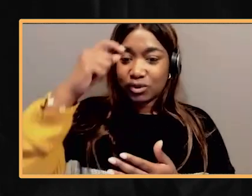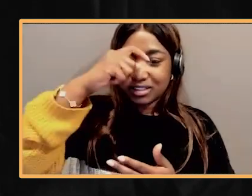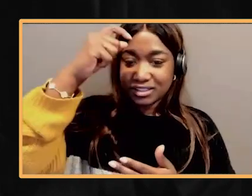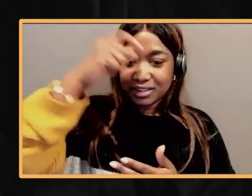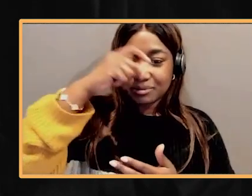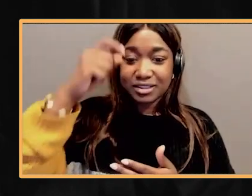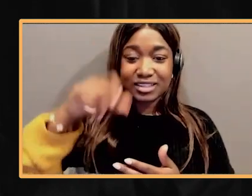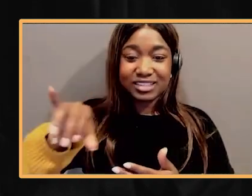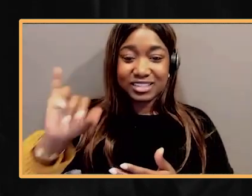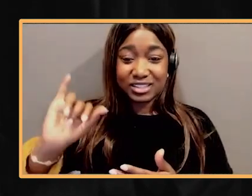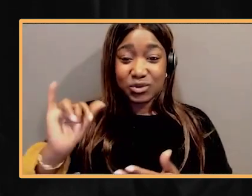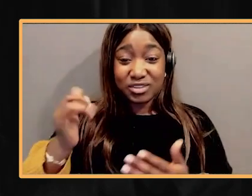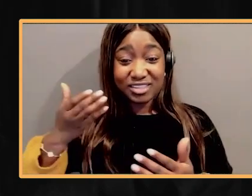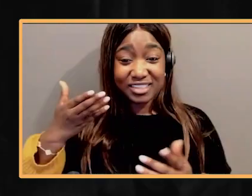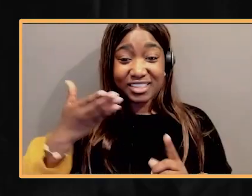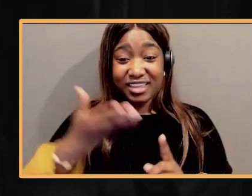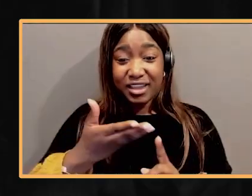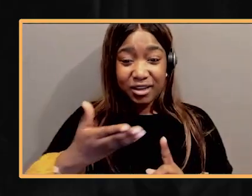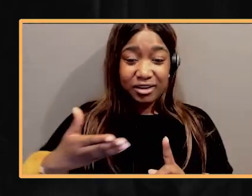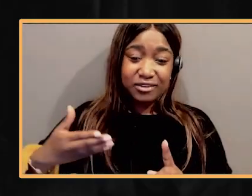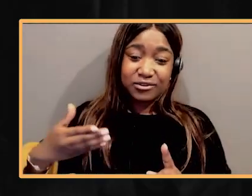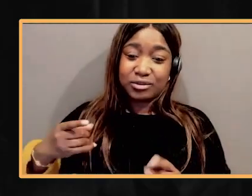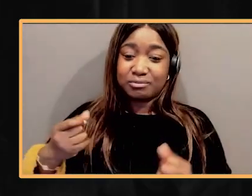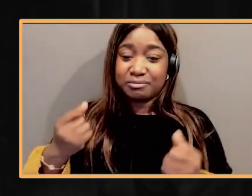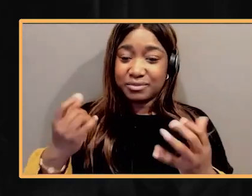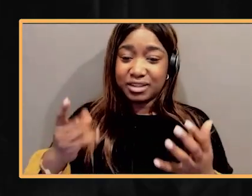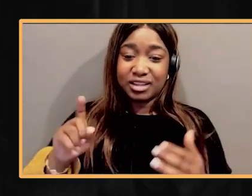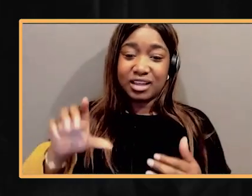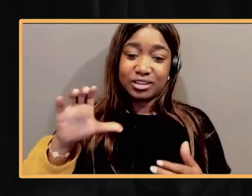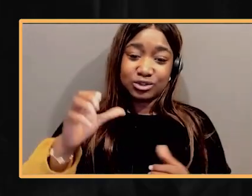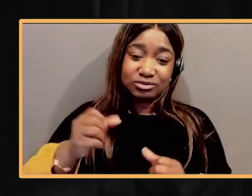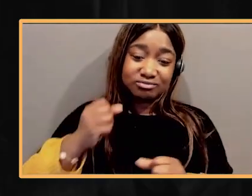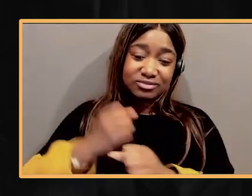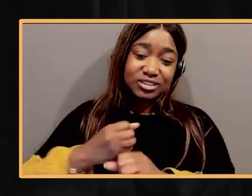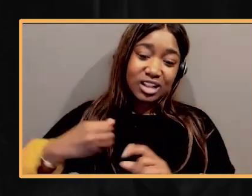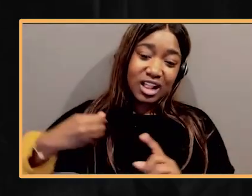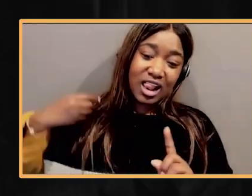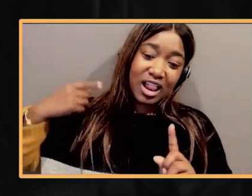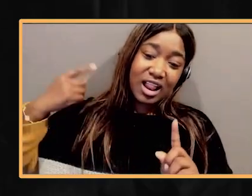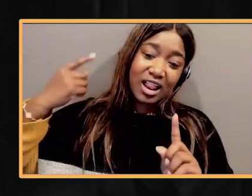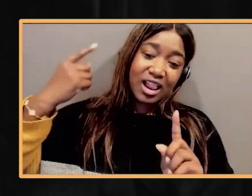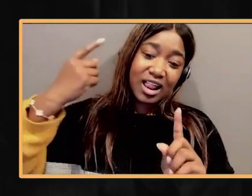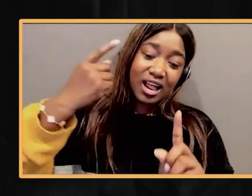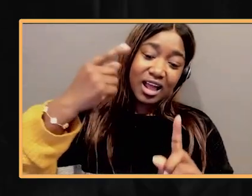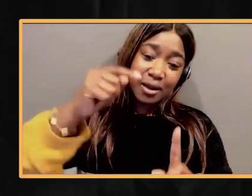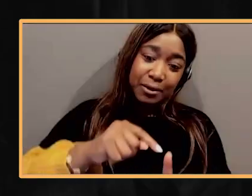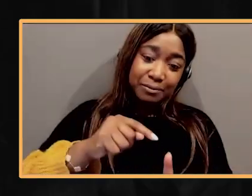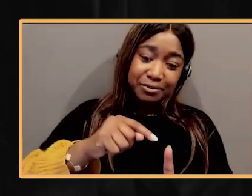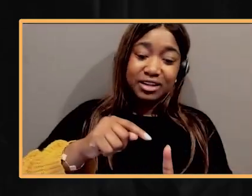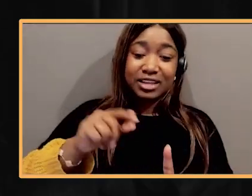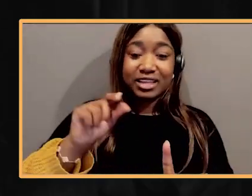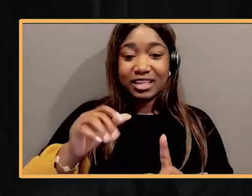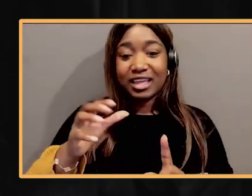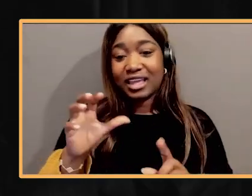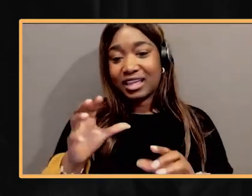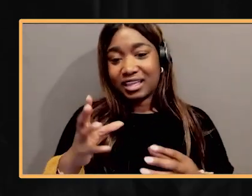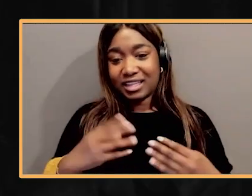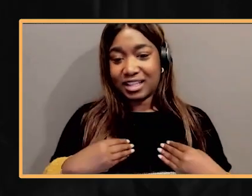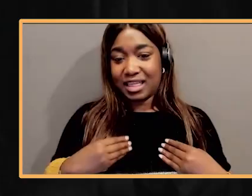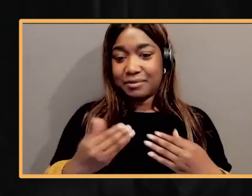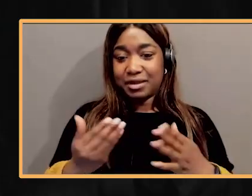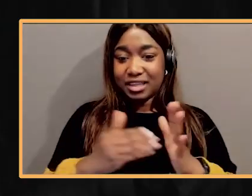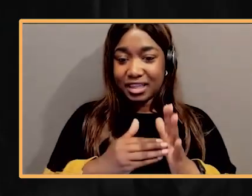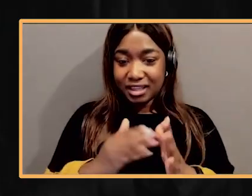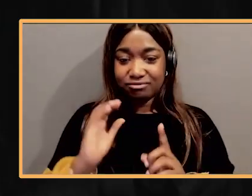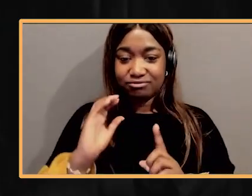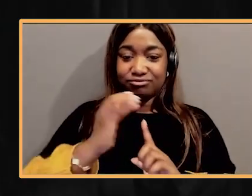still remain, have been resilient for millennia, that we can reclaim and re-embody and can begin to live. That is